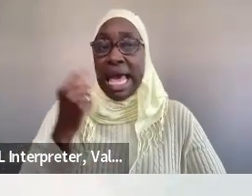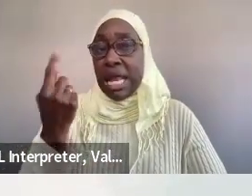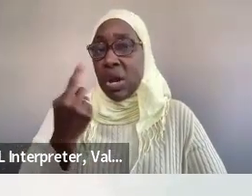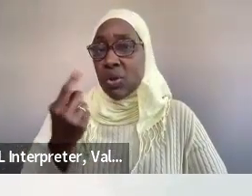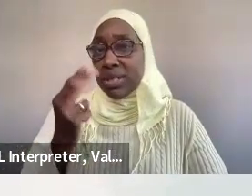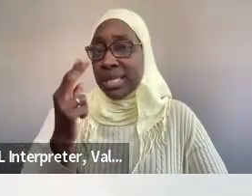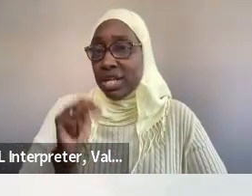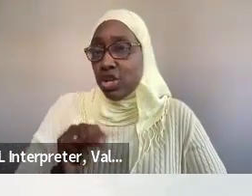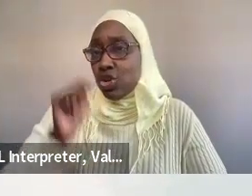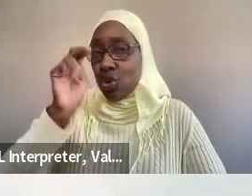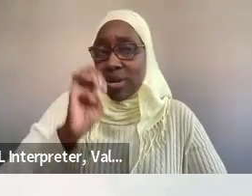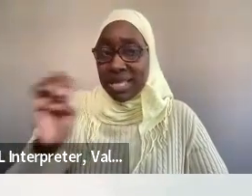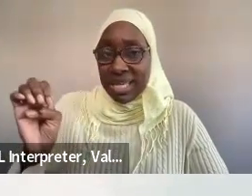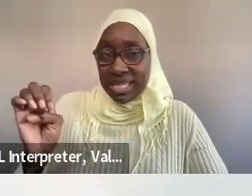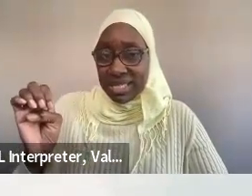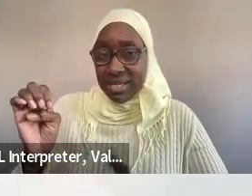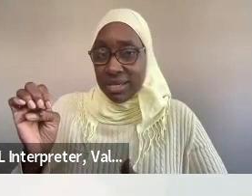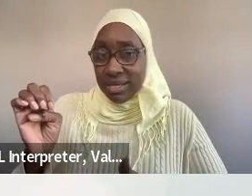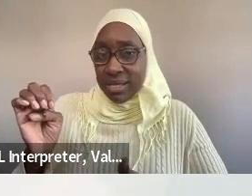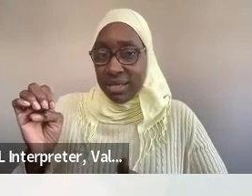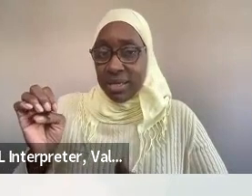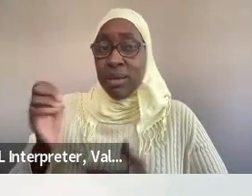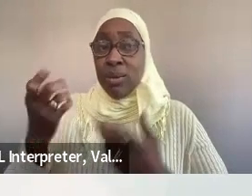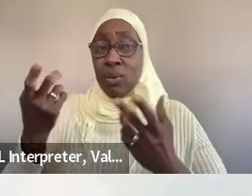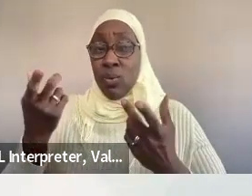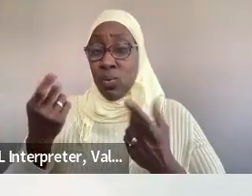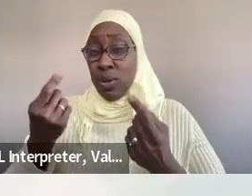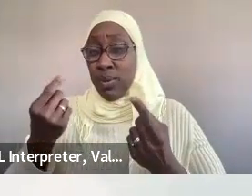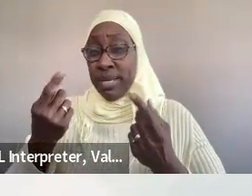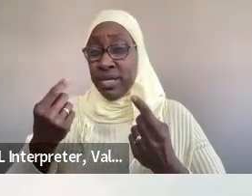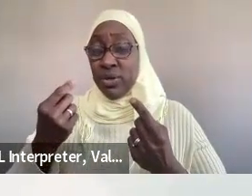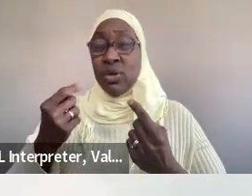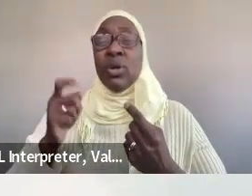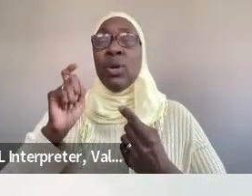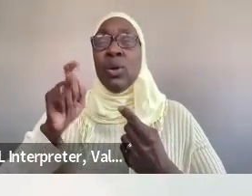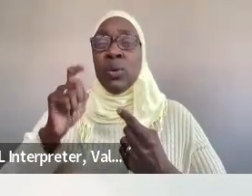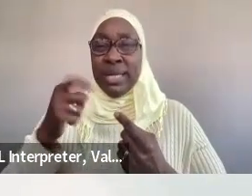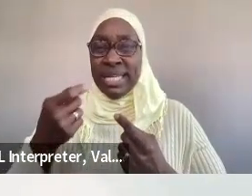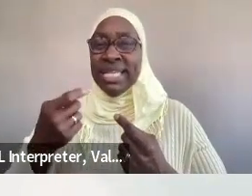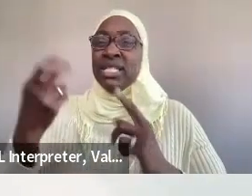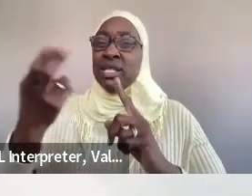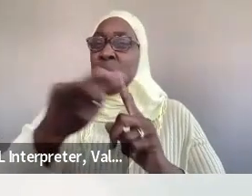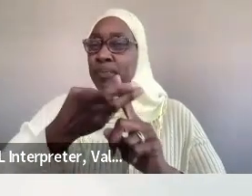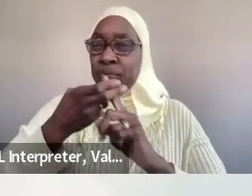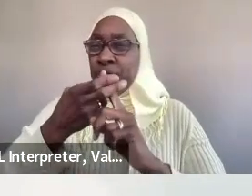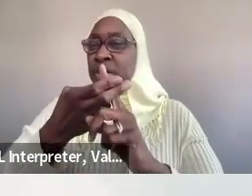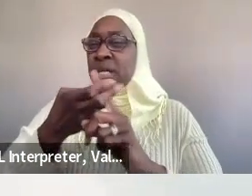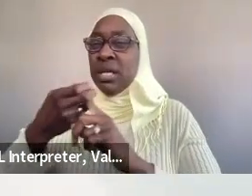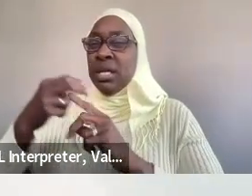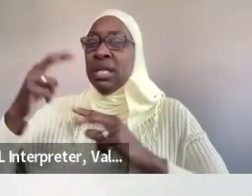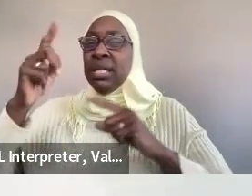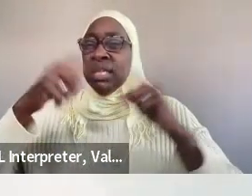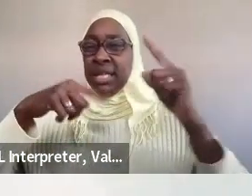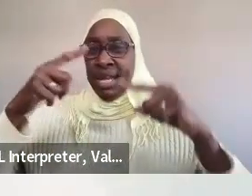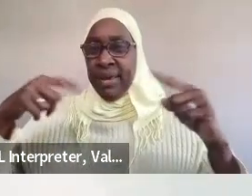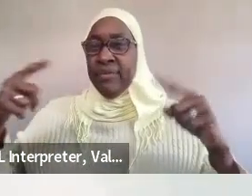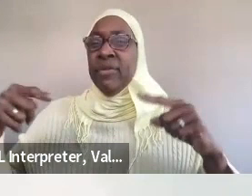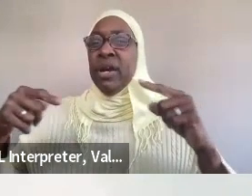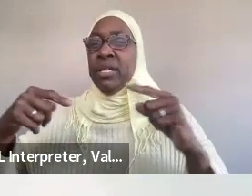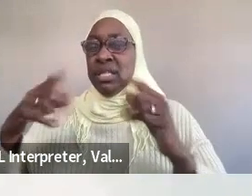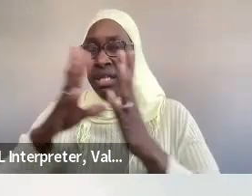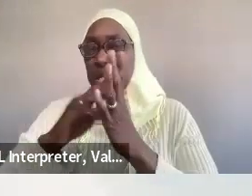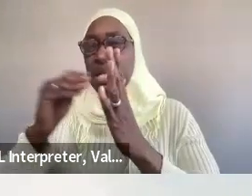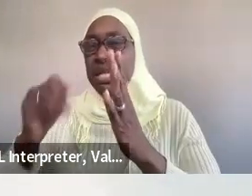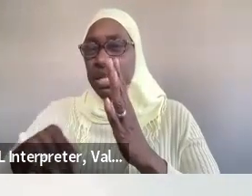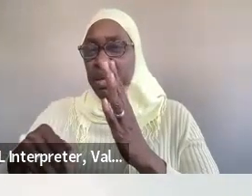be to attracting and maintaining a diverse faculty and student body and need for inclusivity and support for all kinds of community